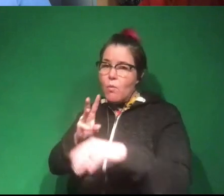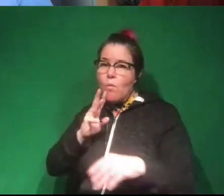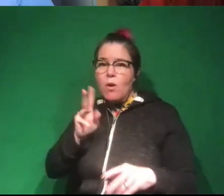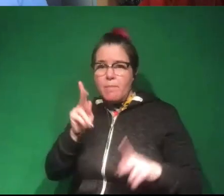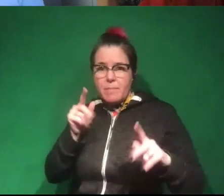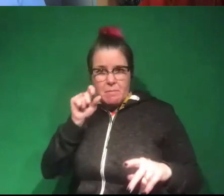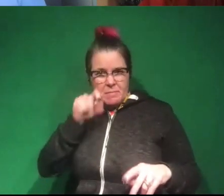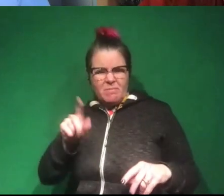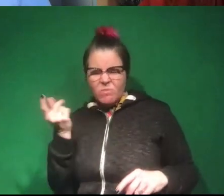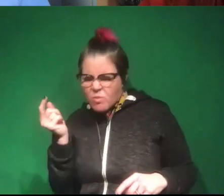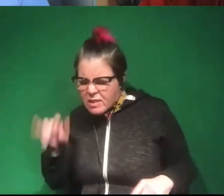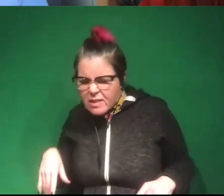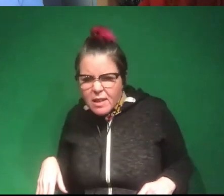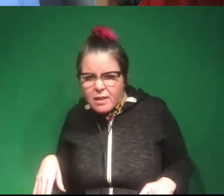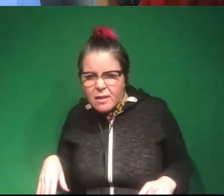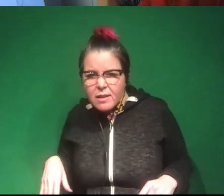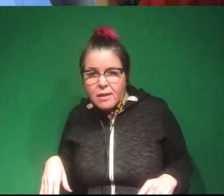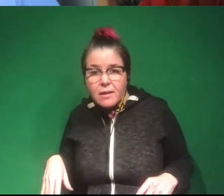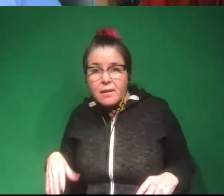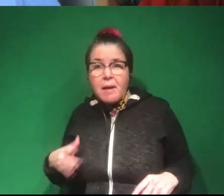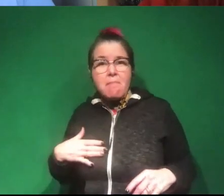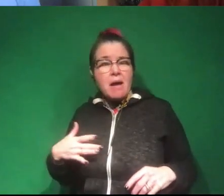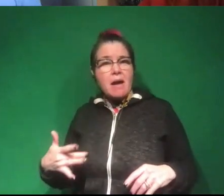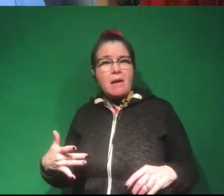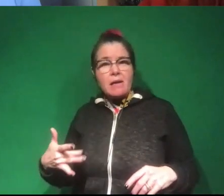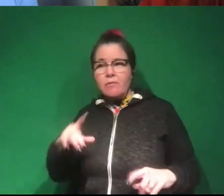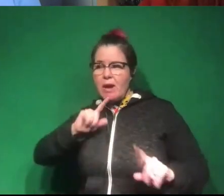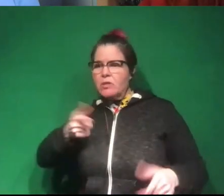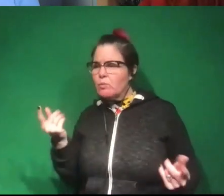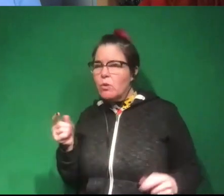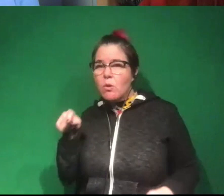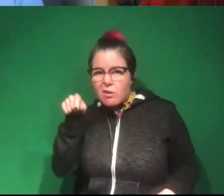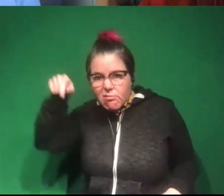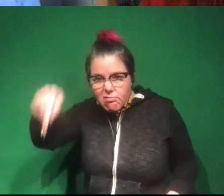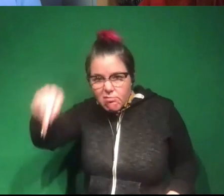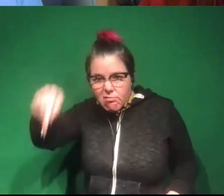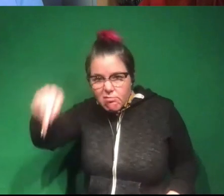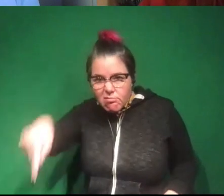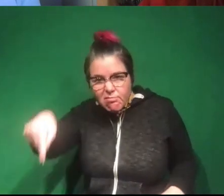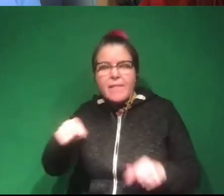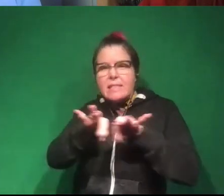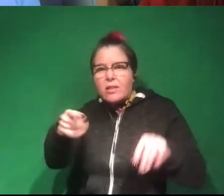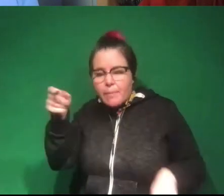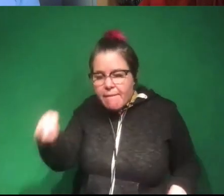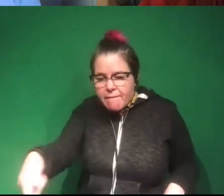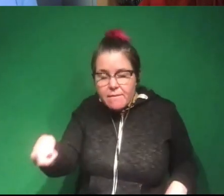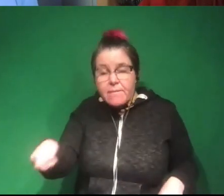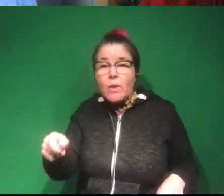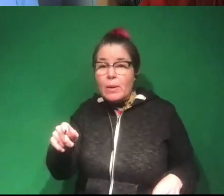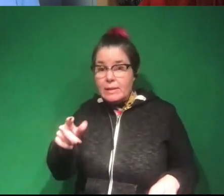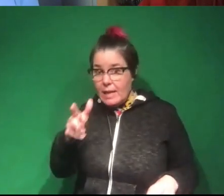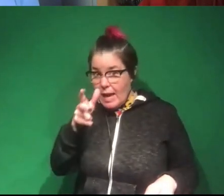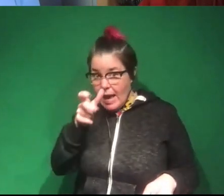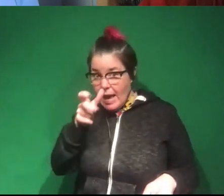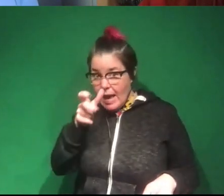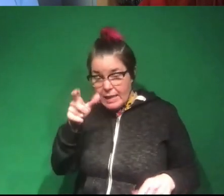these and say, hey, what's that? And you're like my natural reaction and many other people, they would poke it with a stick. And then those ants think they found